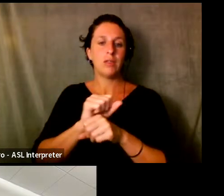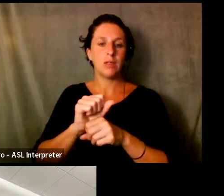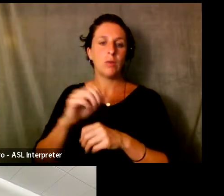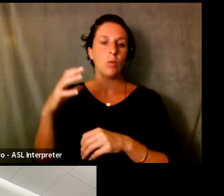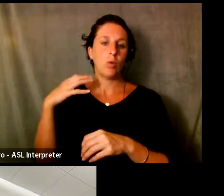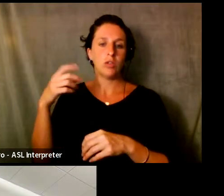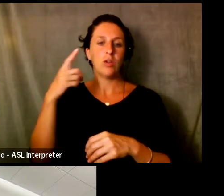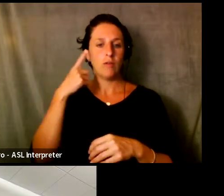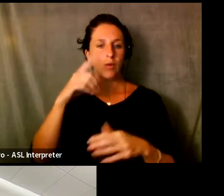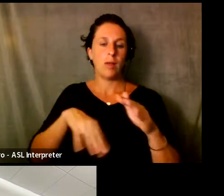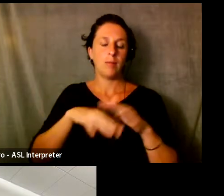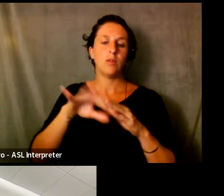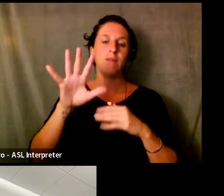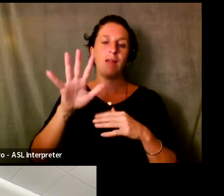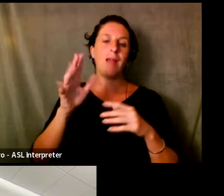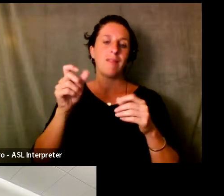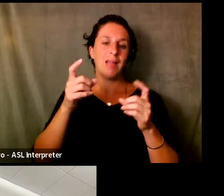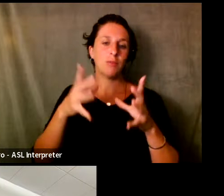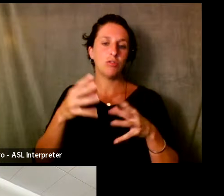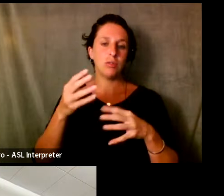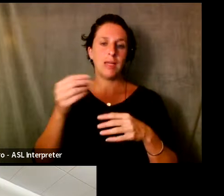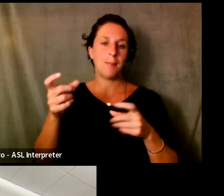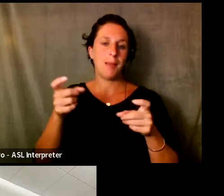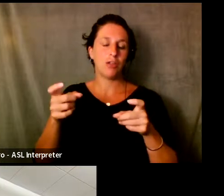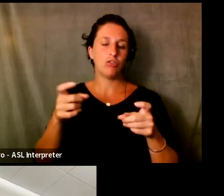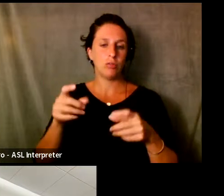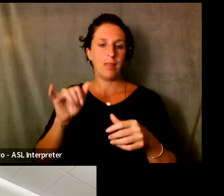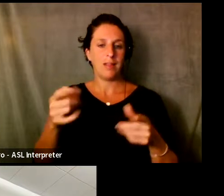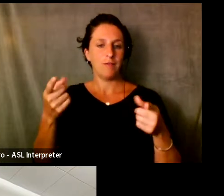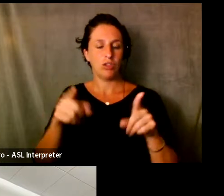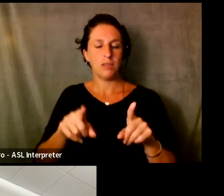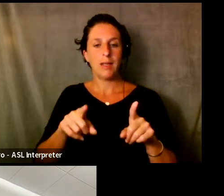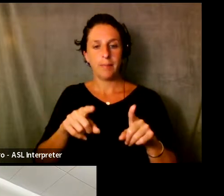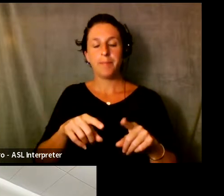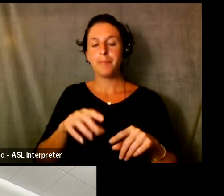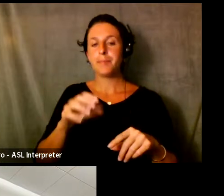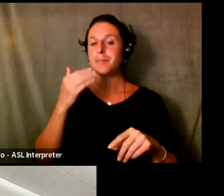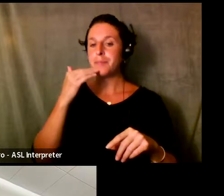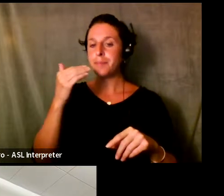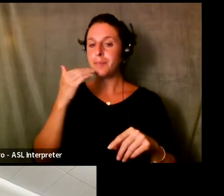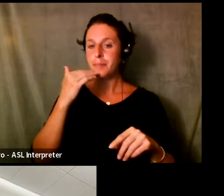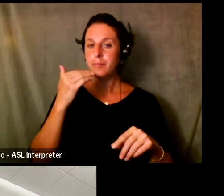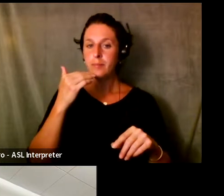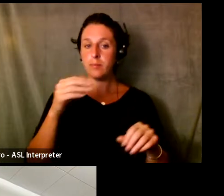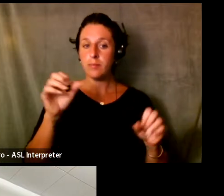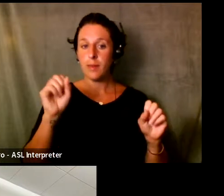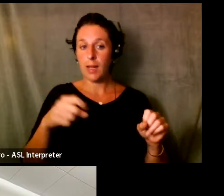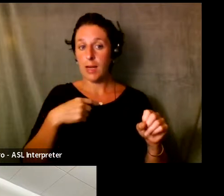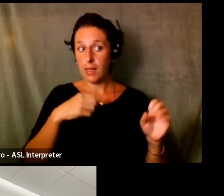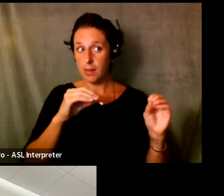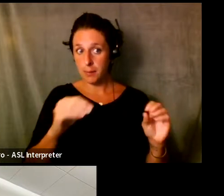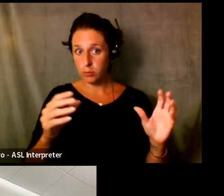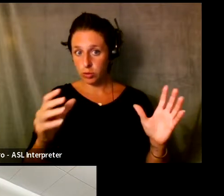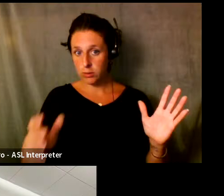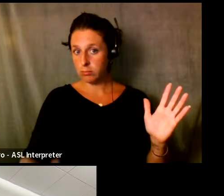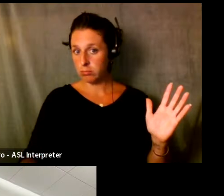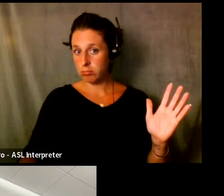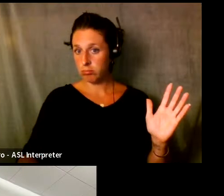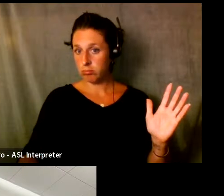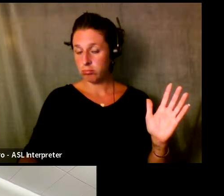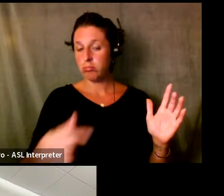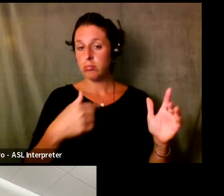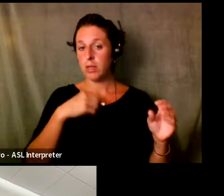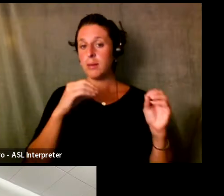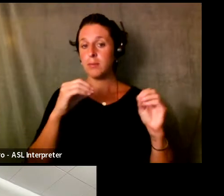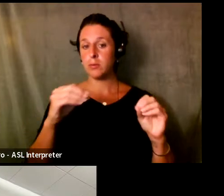or managers. That's for consent. Thank you. Can I get a motion? I move